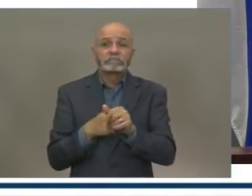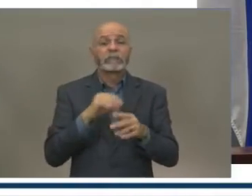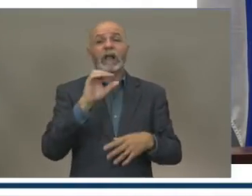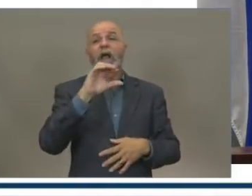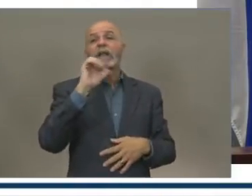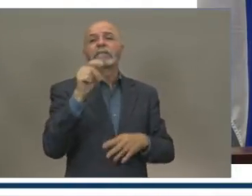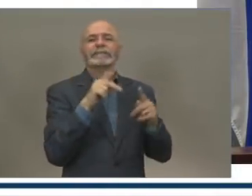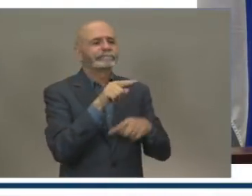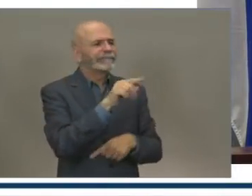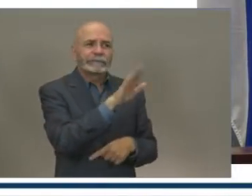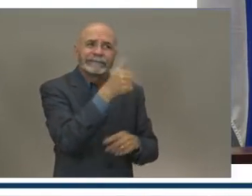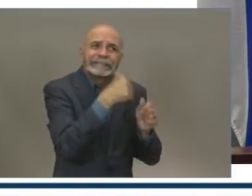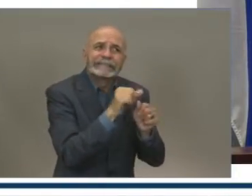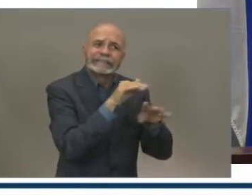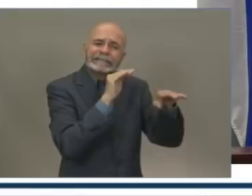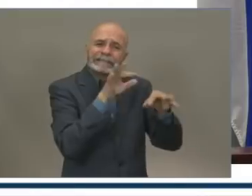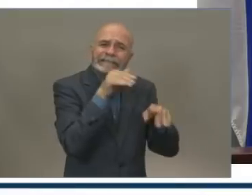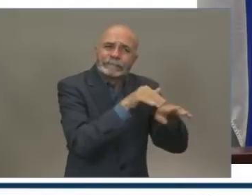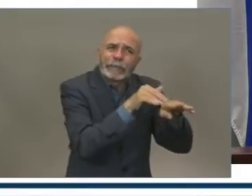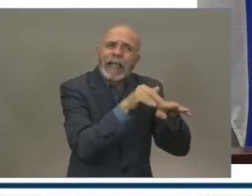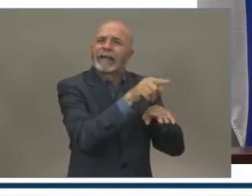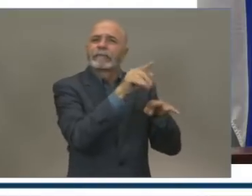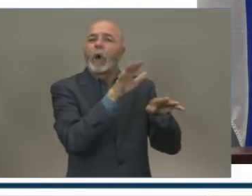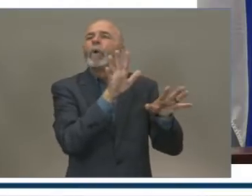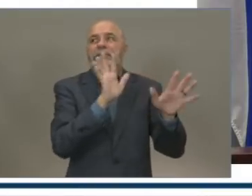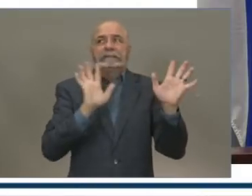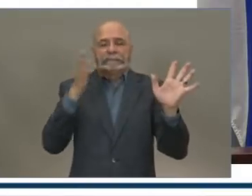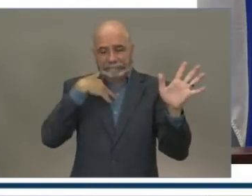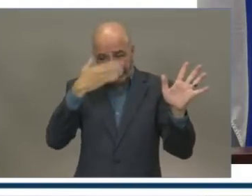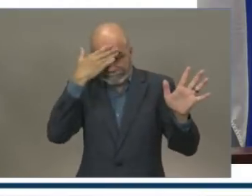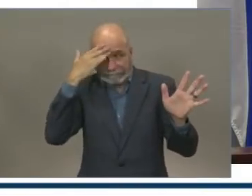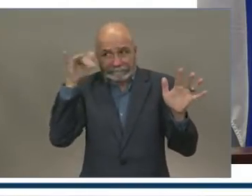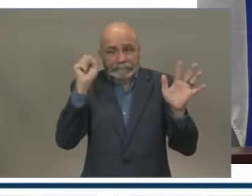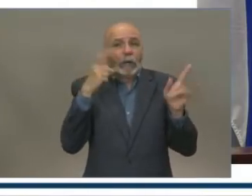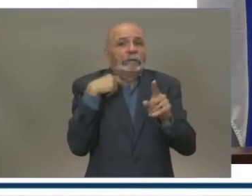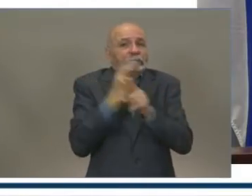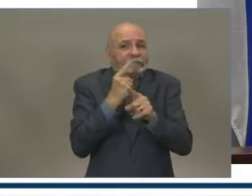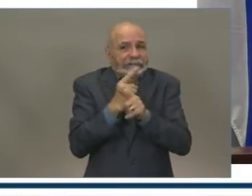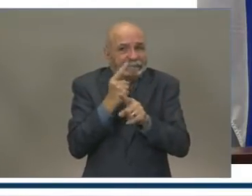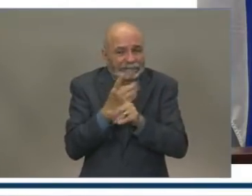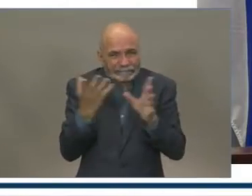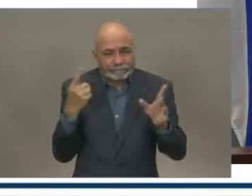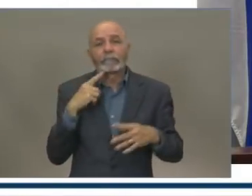into line. We also have a complaints-based driven process as well.